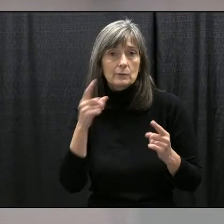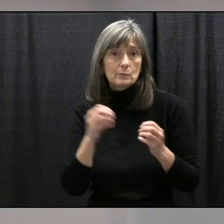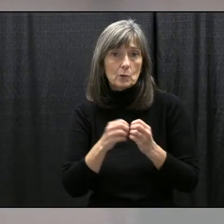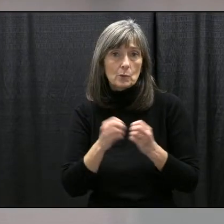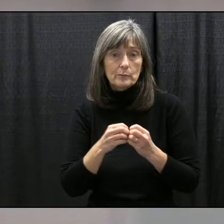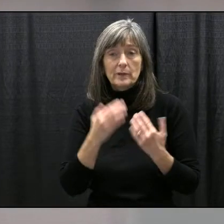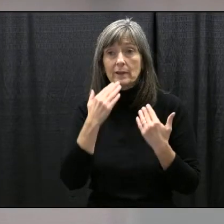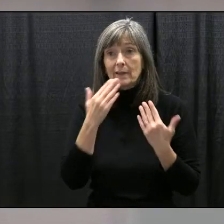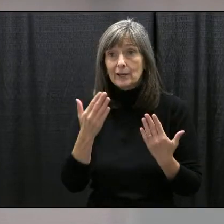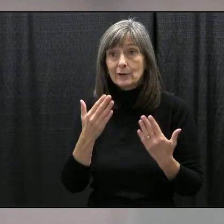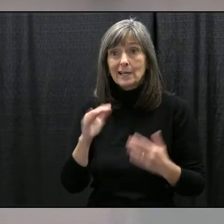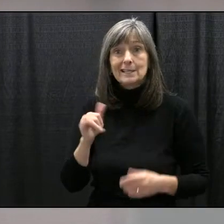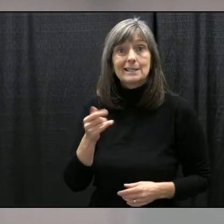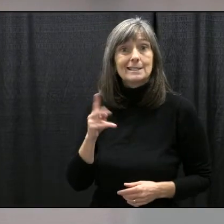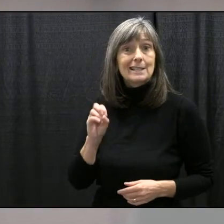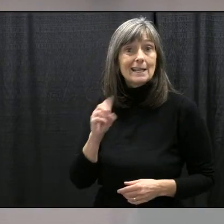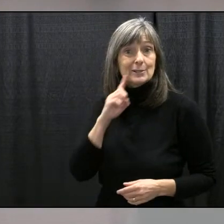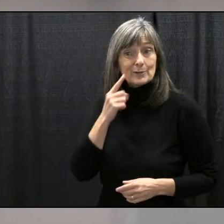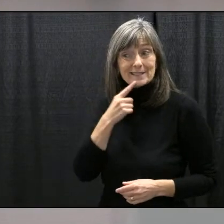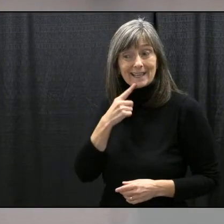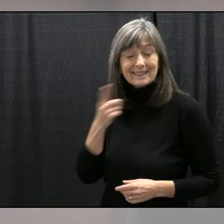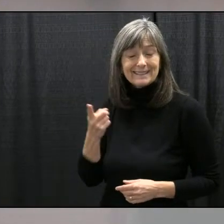time, and as Janice would say, stay safe.